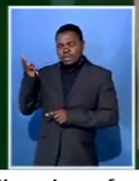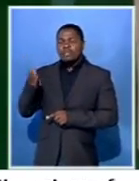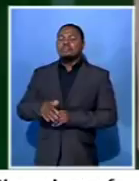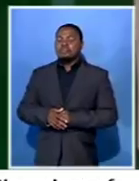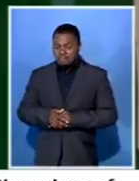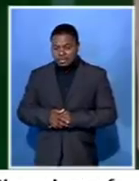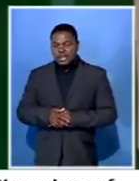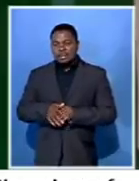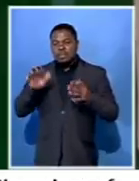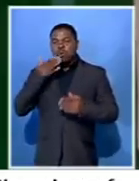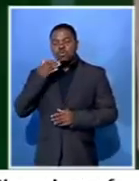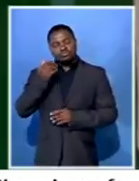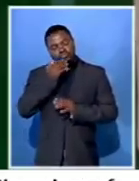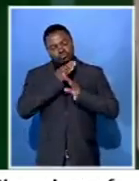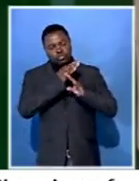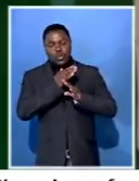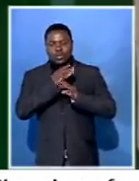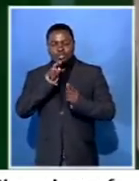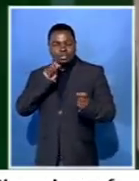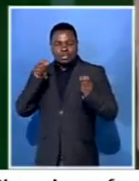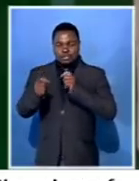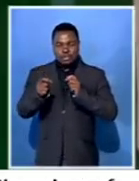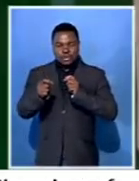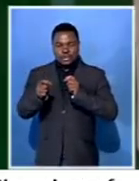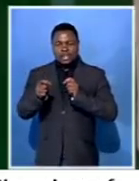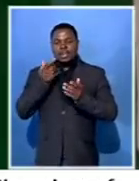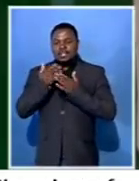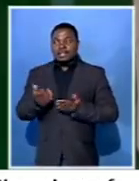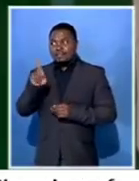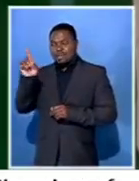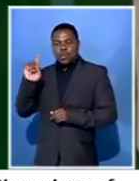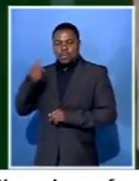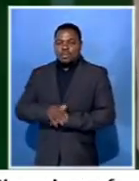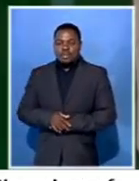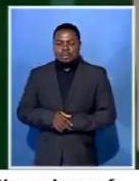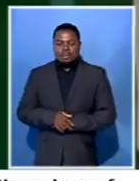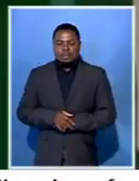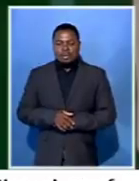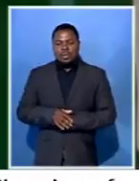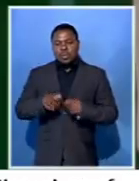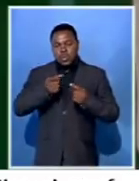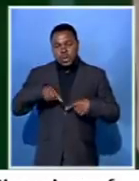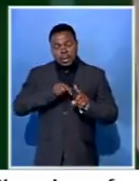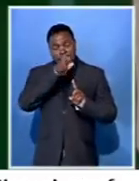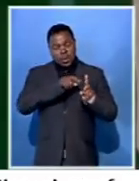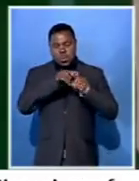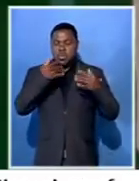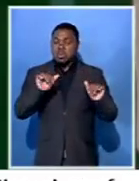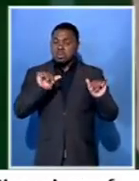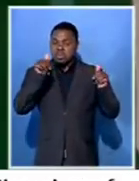those opposed to transformation and the progress of our people. In the memory of our distinguished